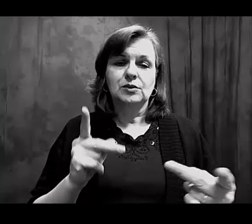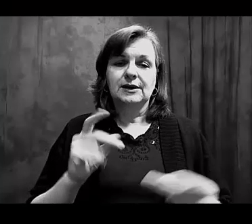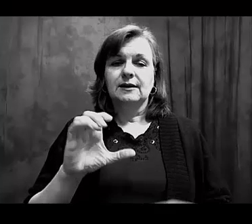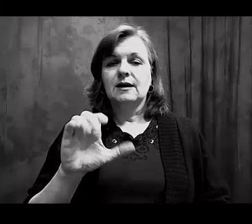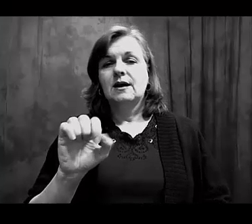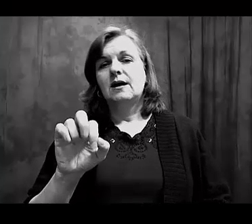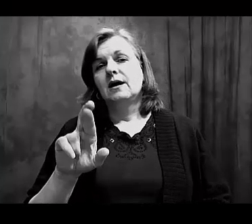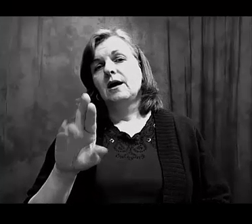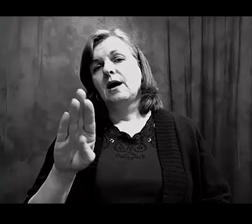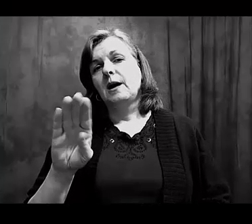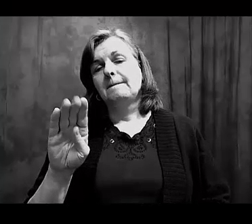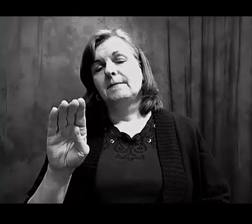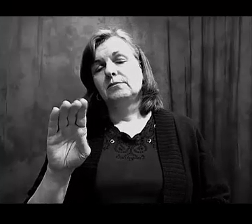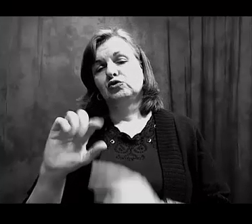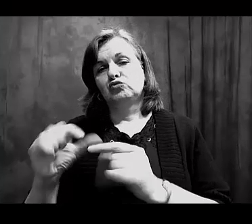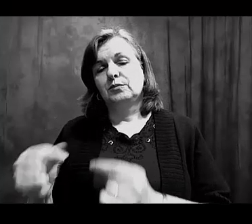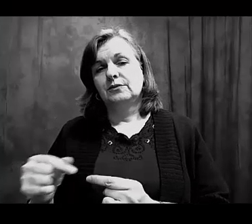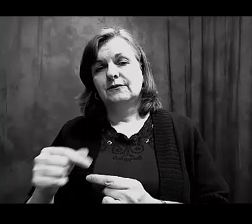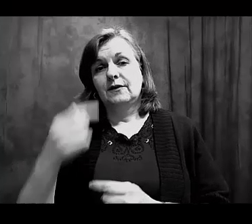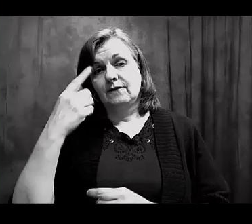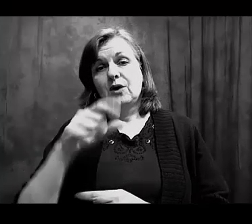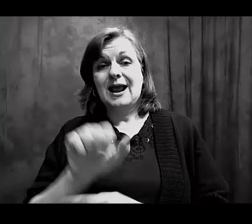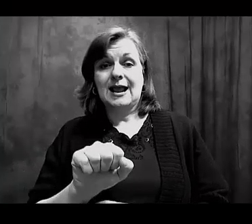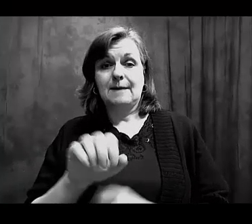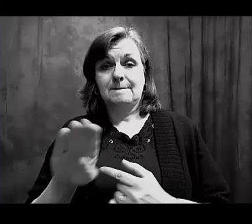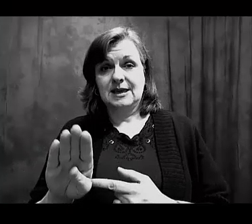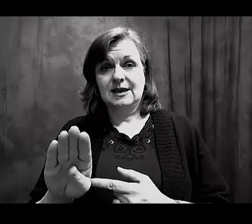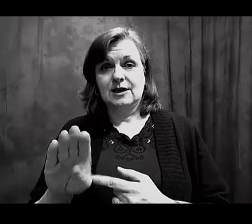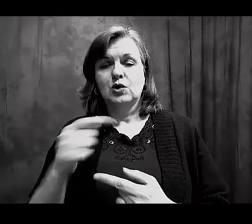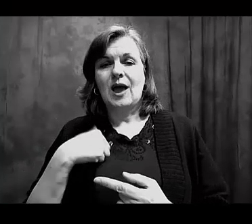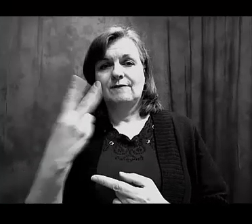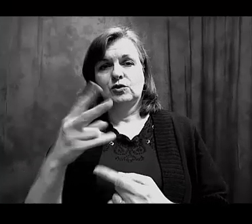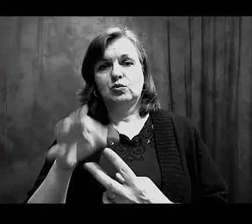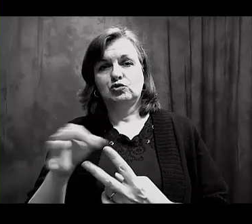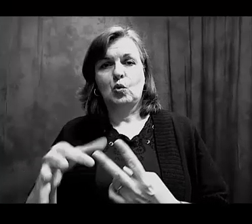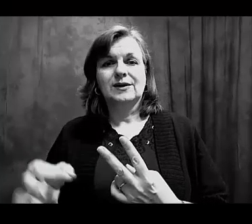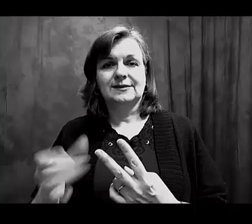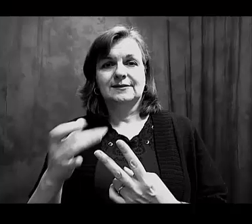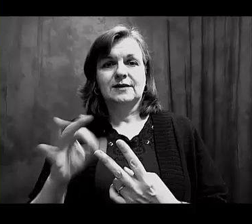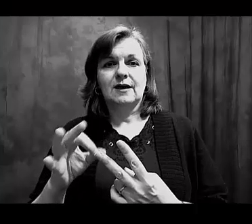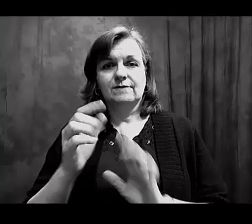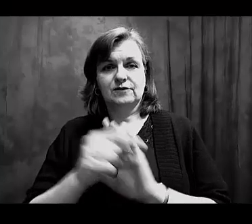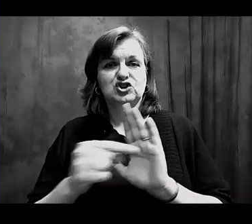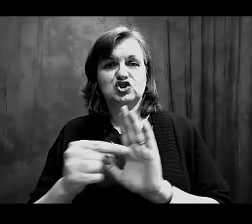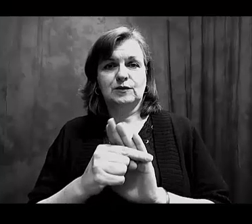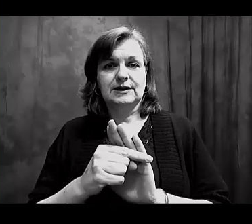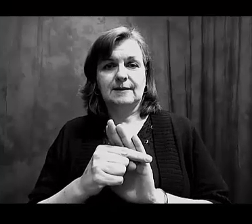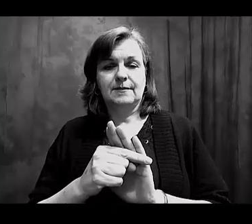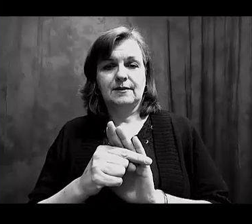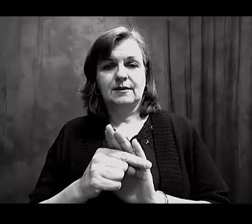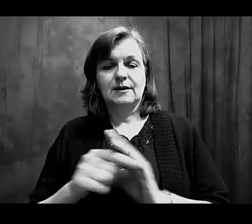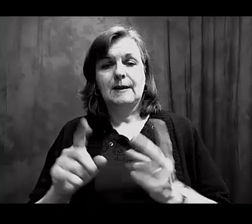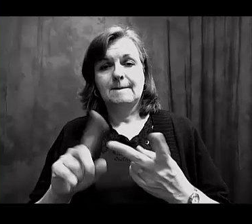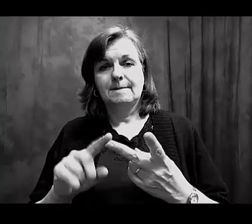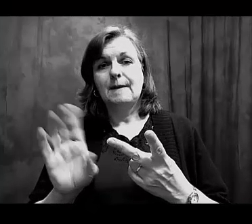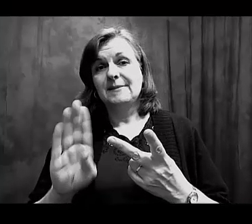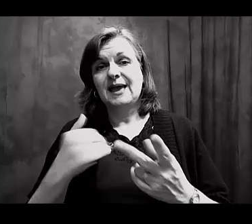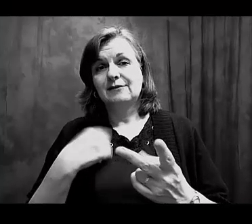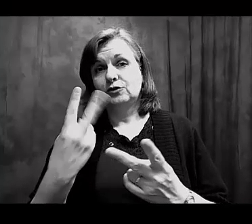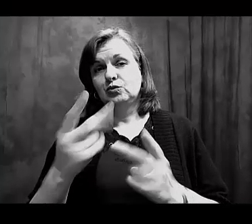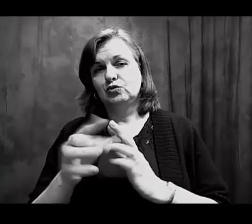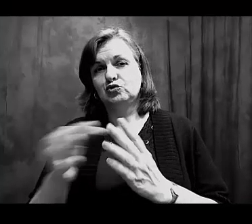protein carbohydrate groups. So for A blood type, you can actually have two choices of